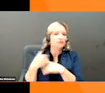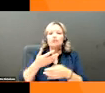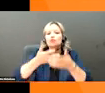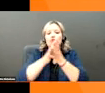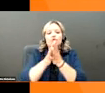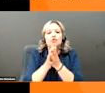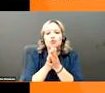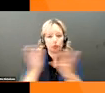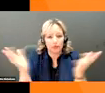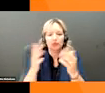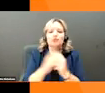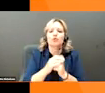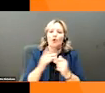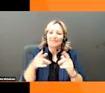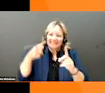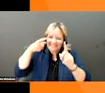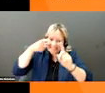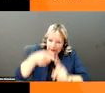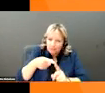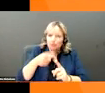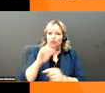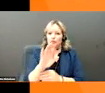project, what you